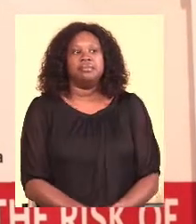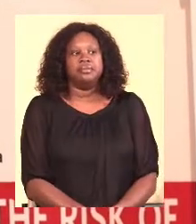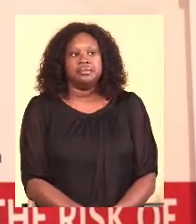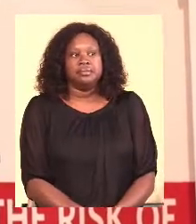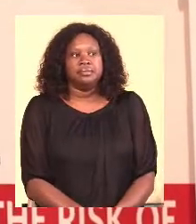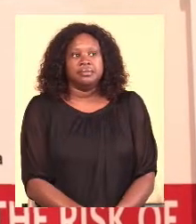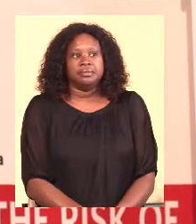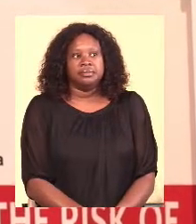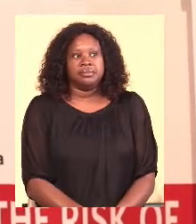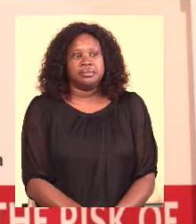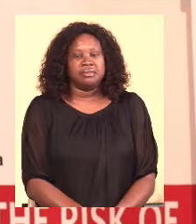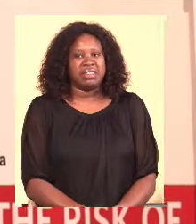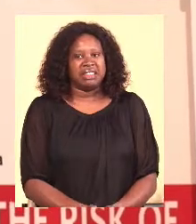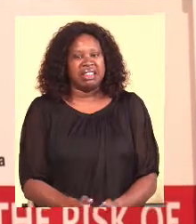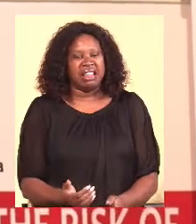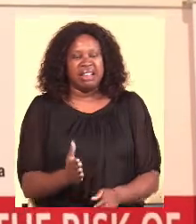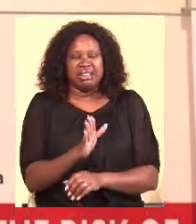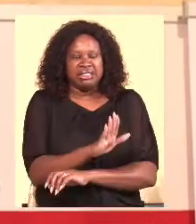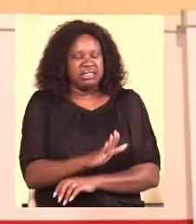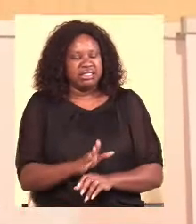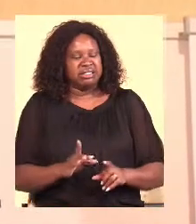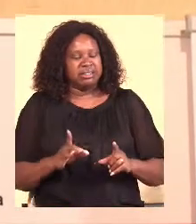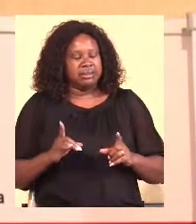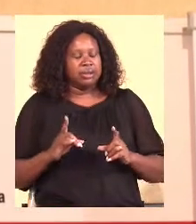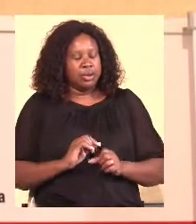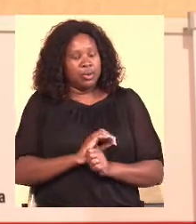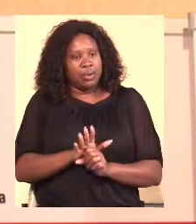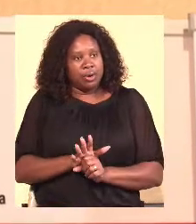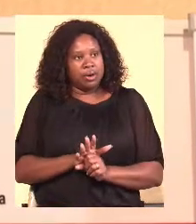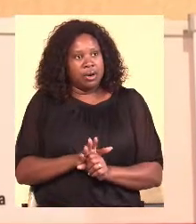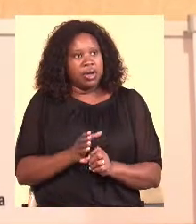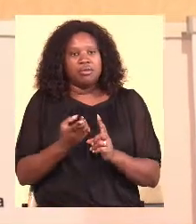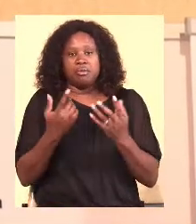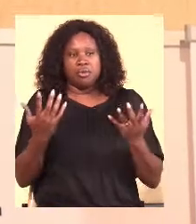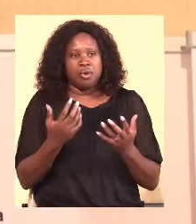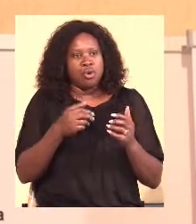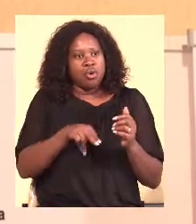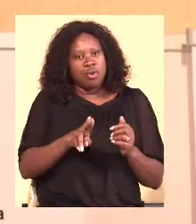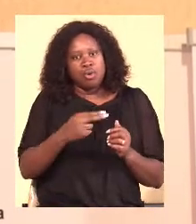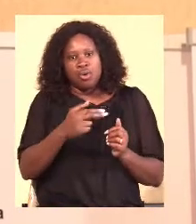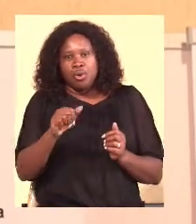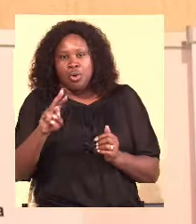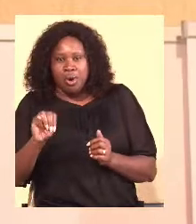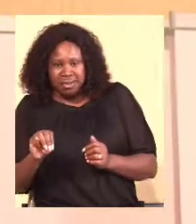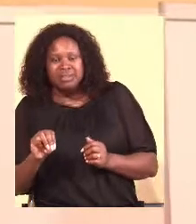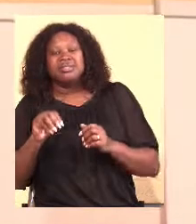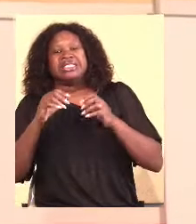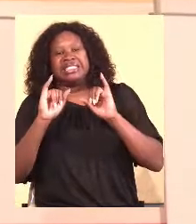The deadly coronavirus originated in Wuhan city in China in